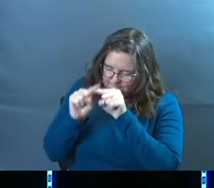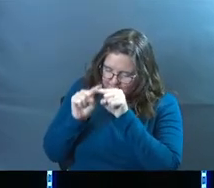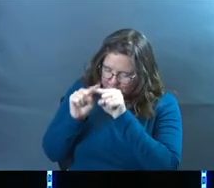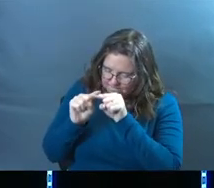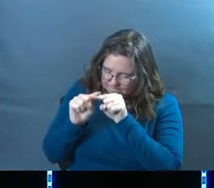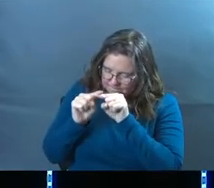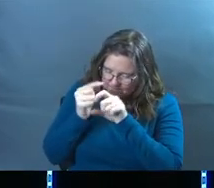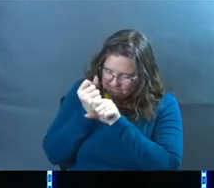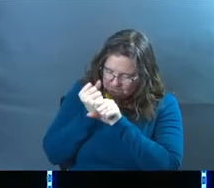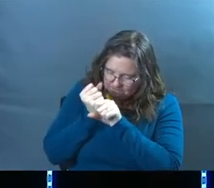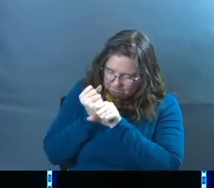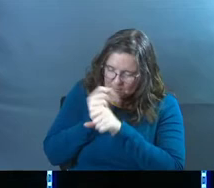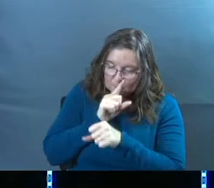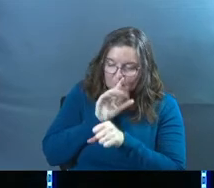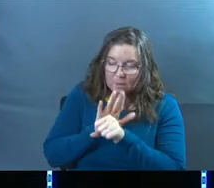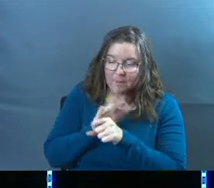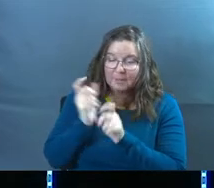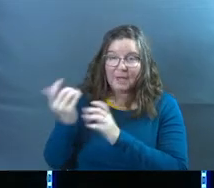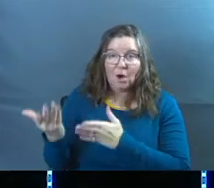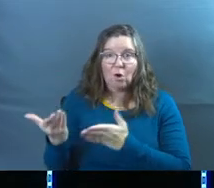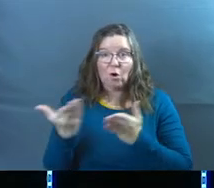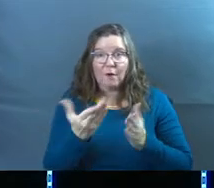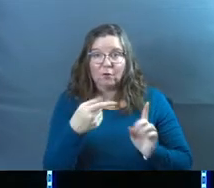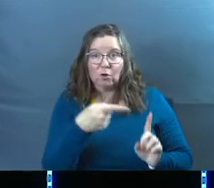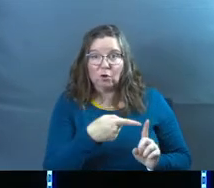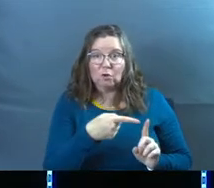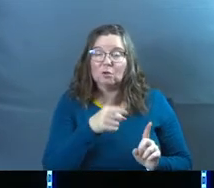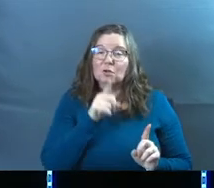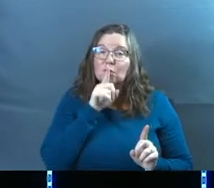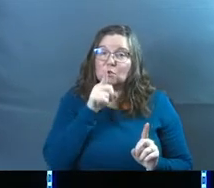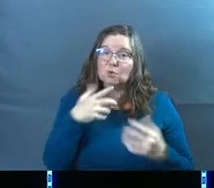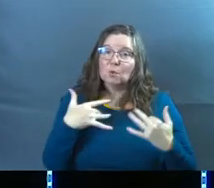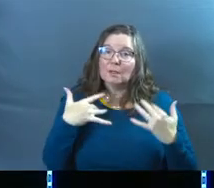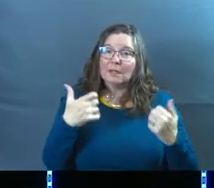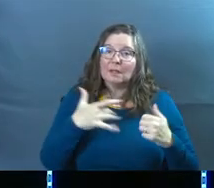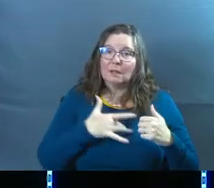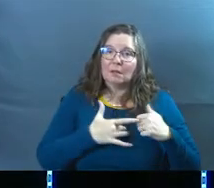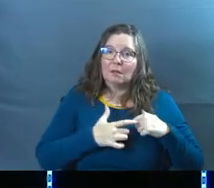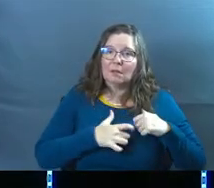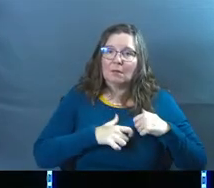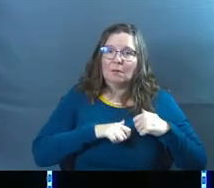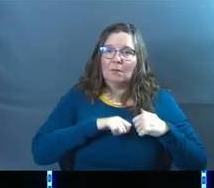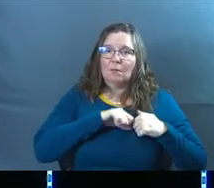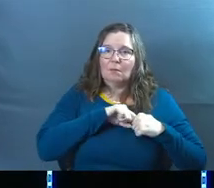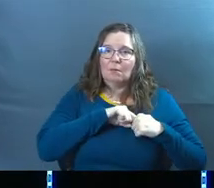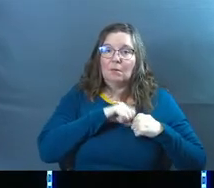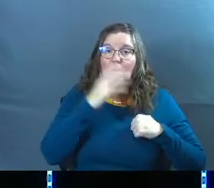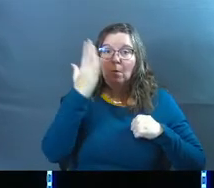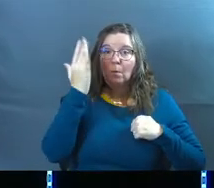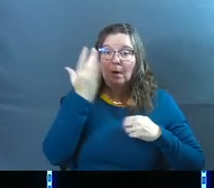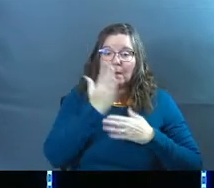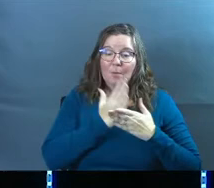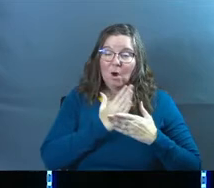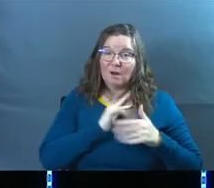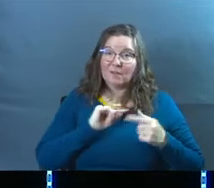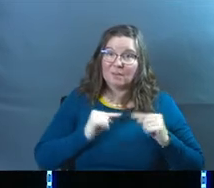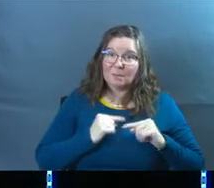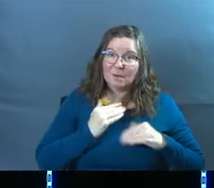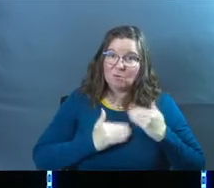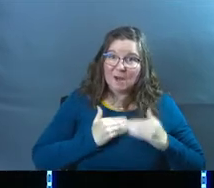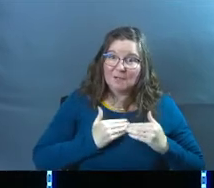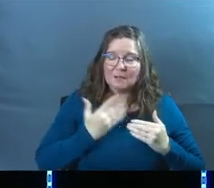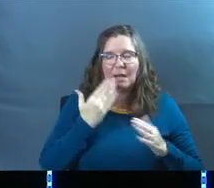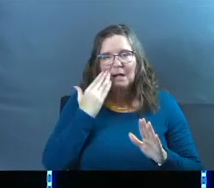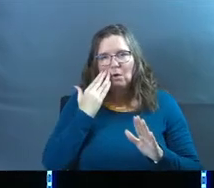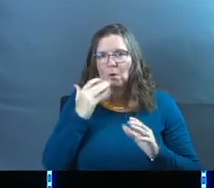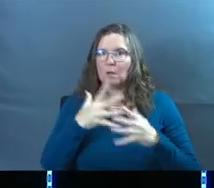And as she held on to the promise that God offered her, true healing could come. Because part of the entire painful process of healing,